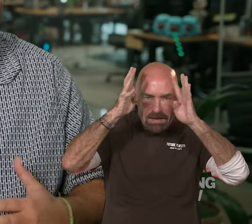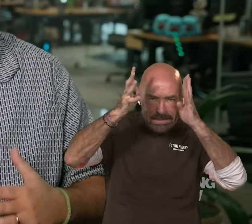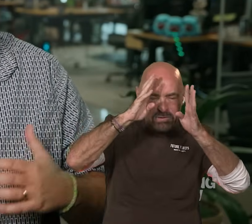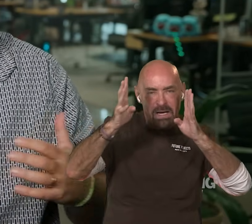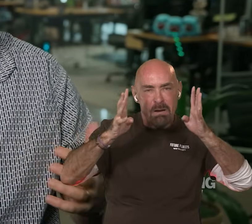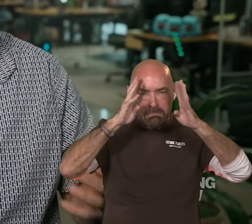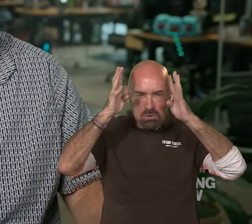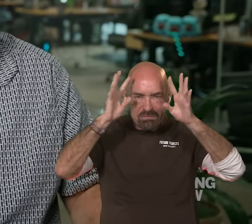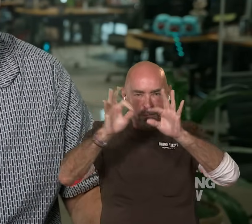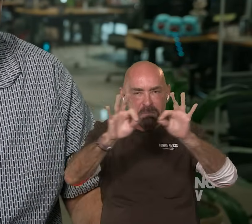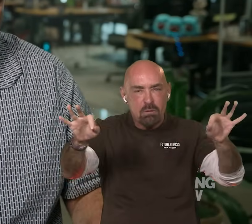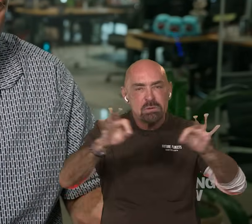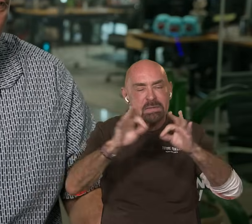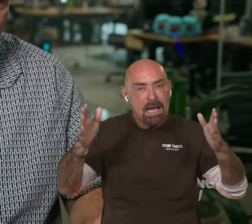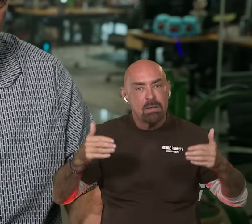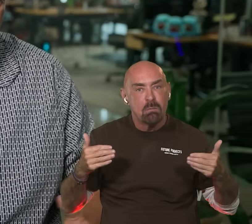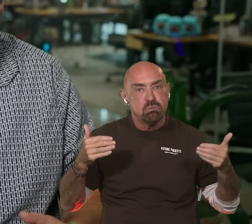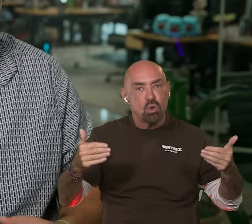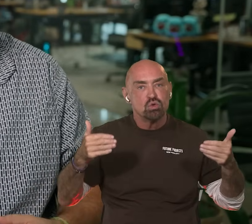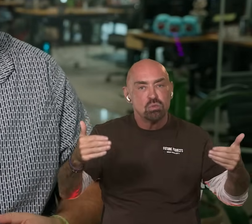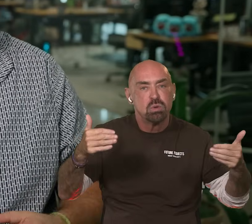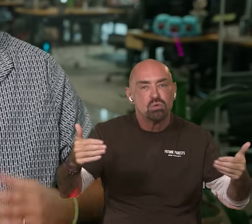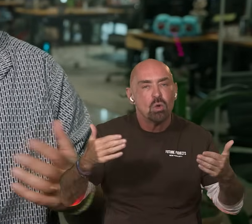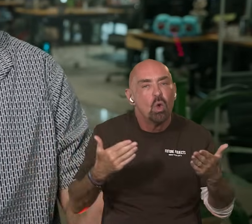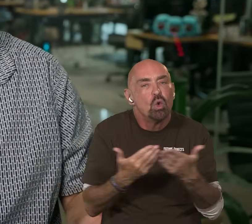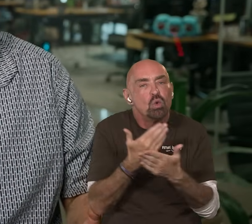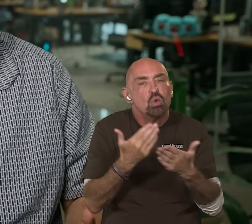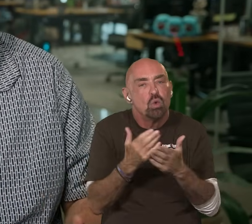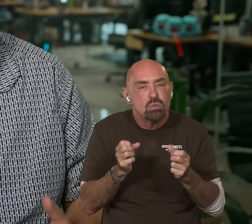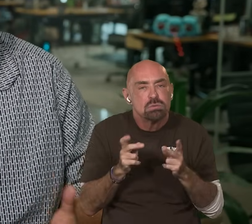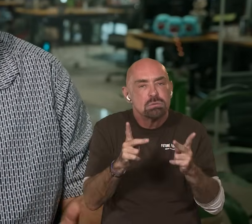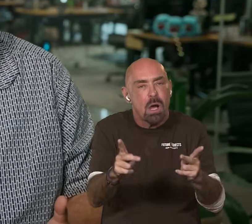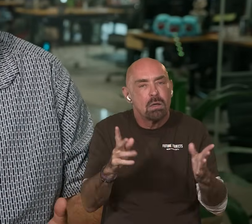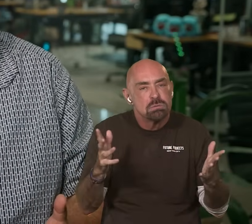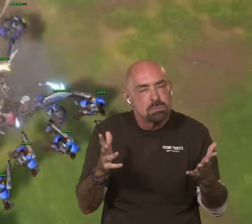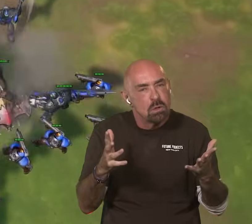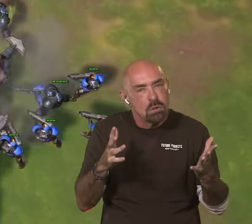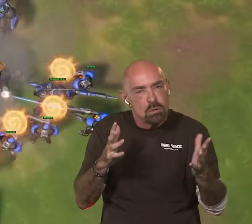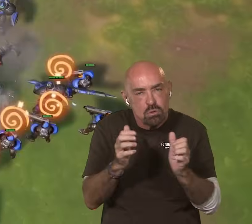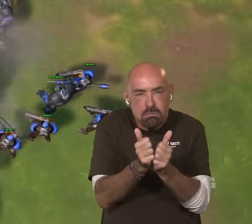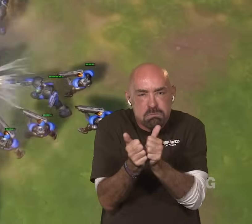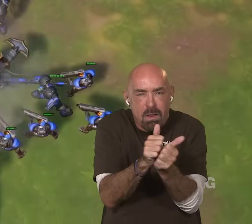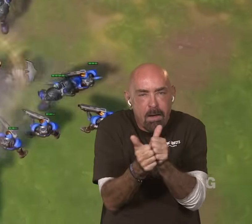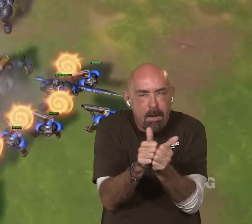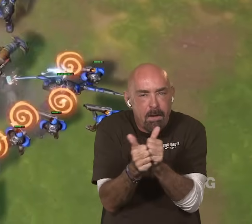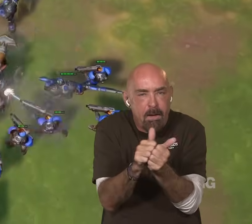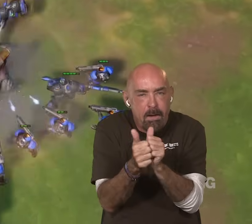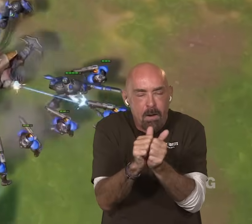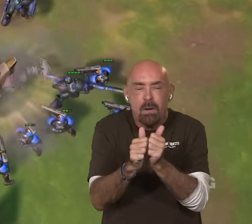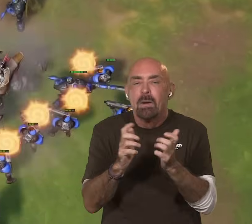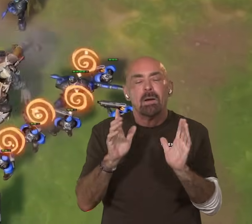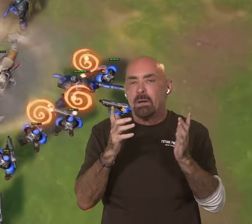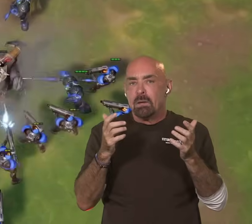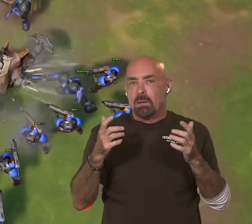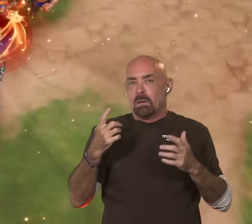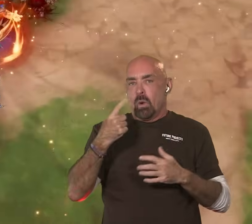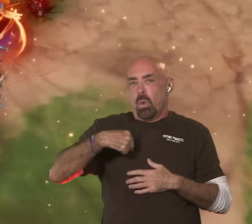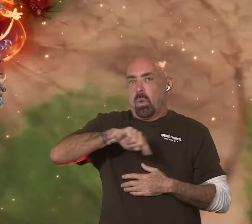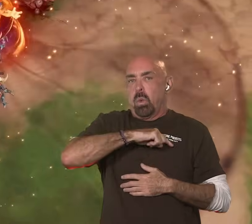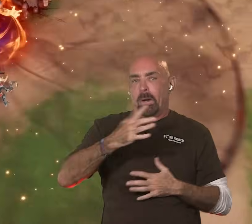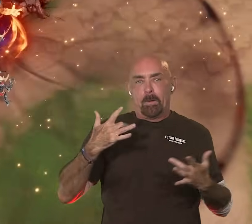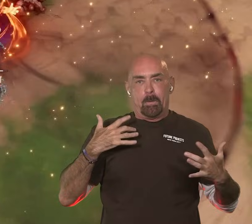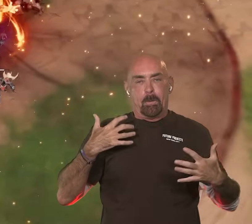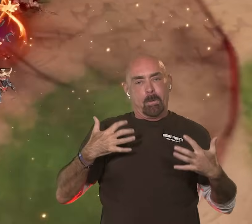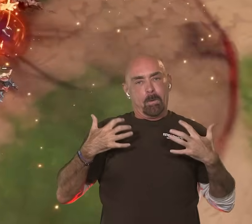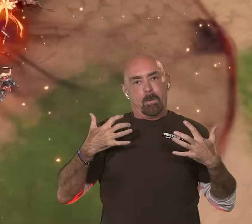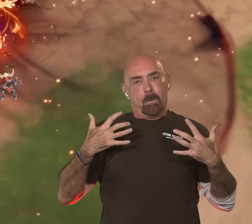there's a lot of creative boundaries that can be pushed to bring new styles of play and new experiences for players. And so we are really excited about bringing